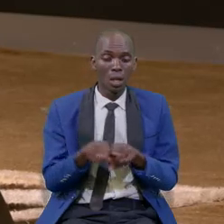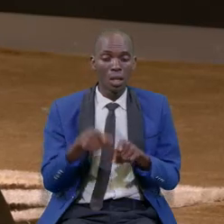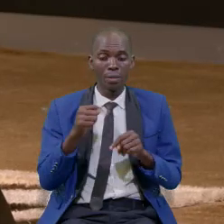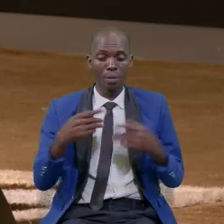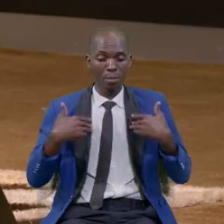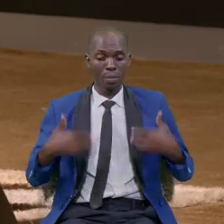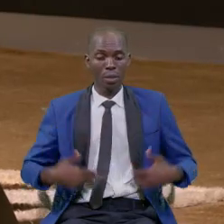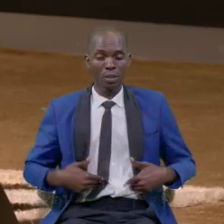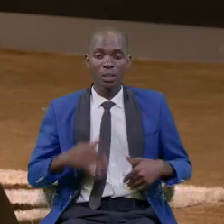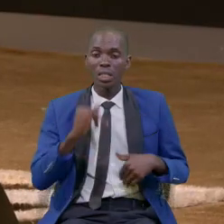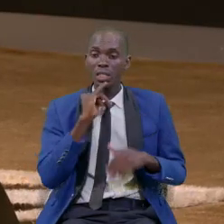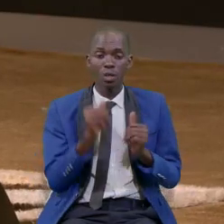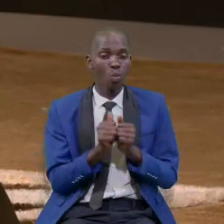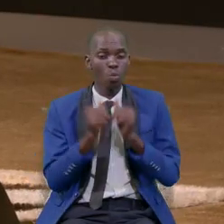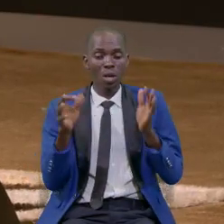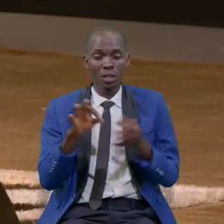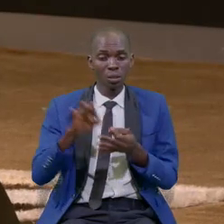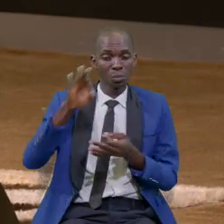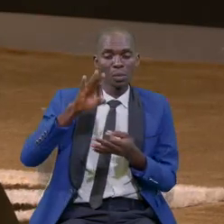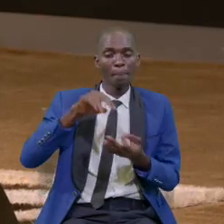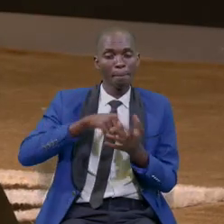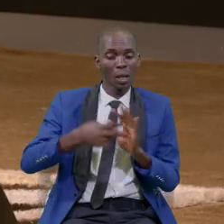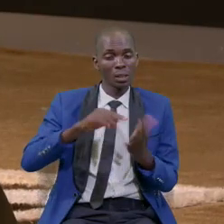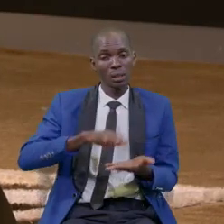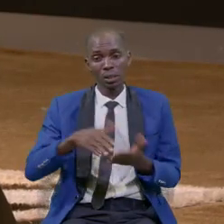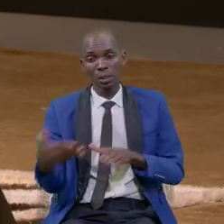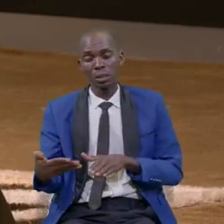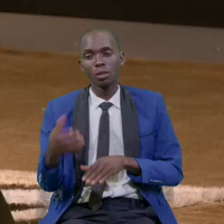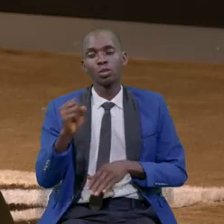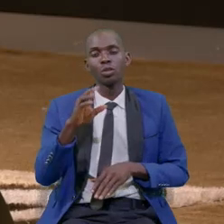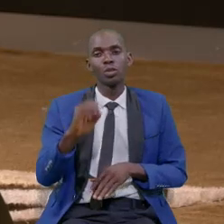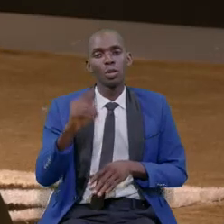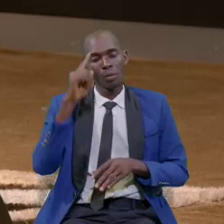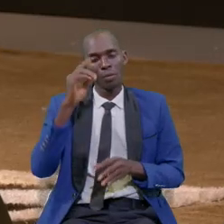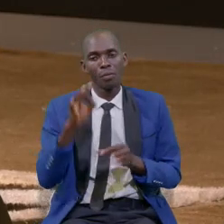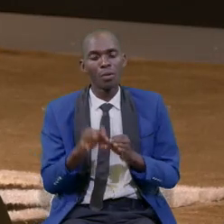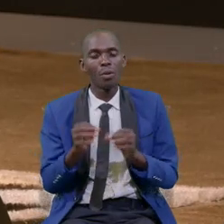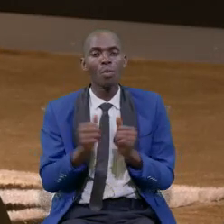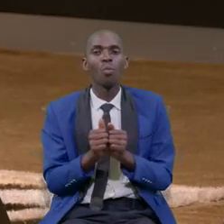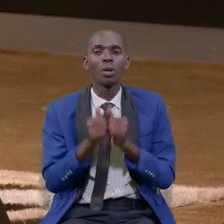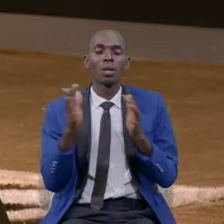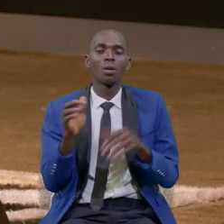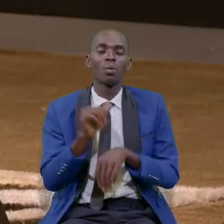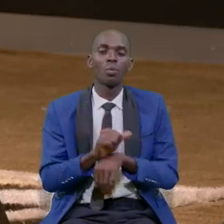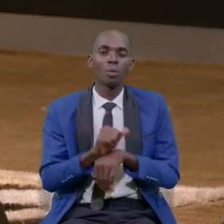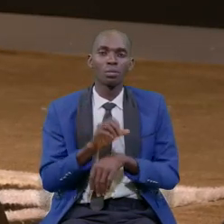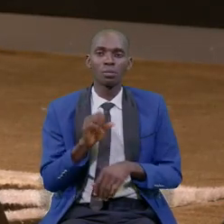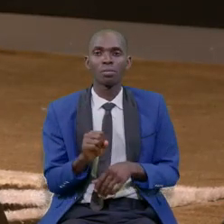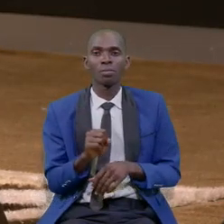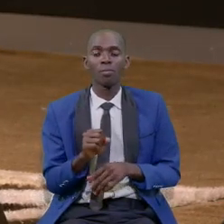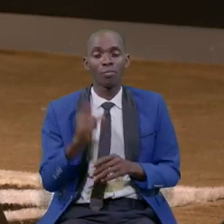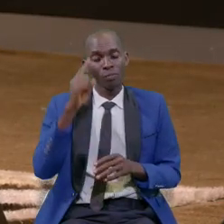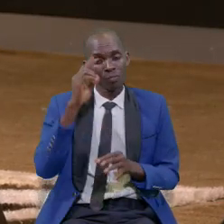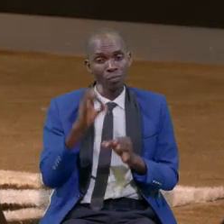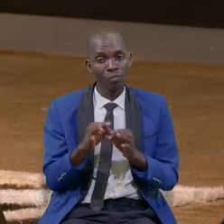without the spirit is dead. So faith without works,